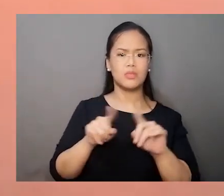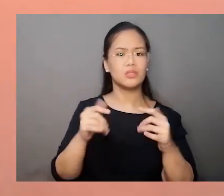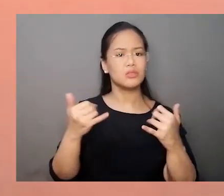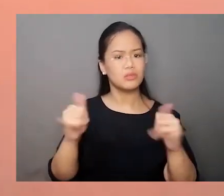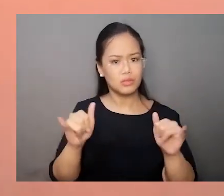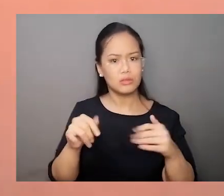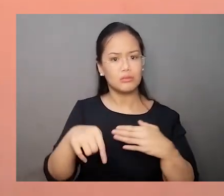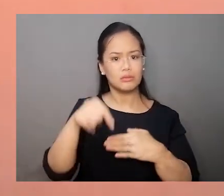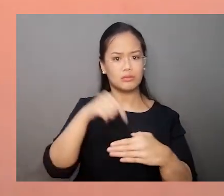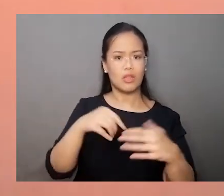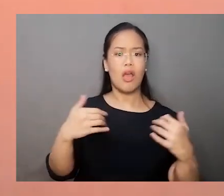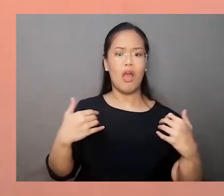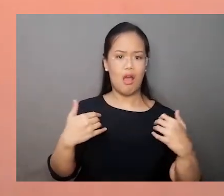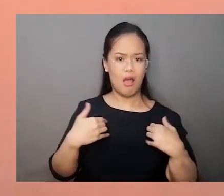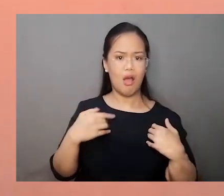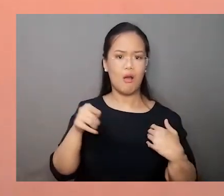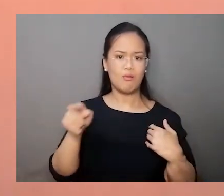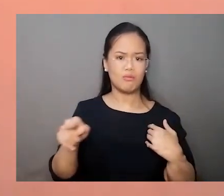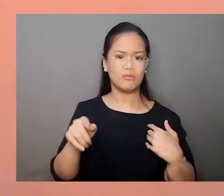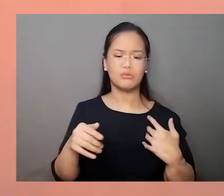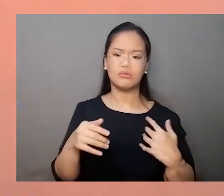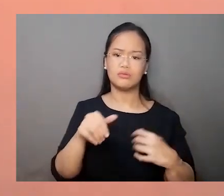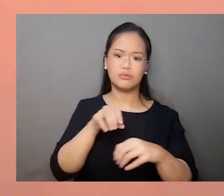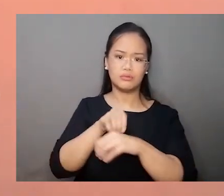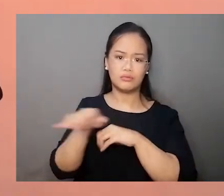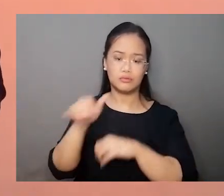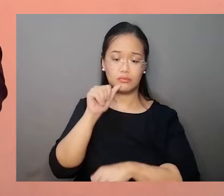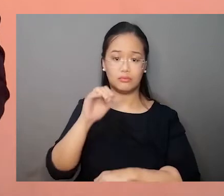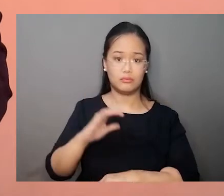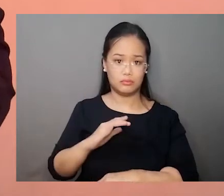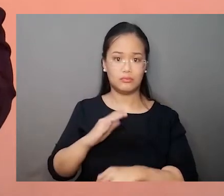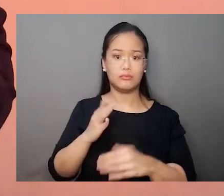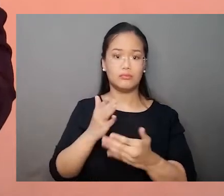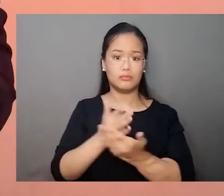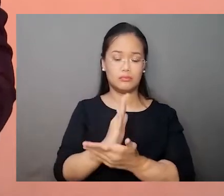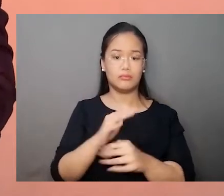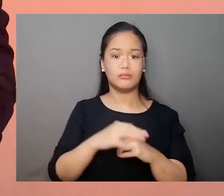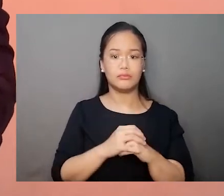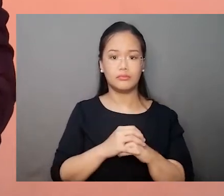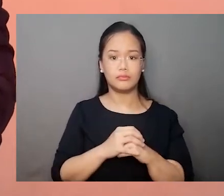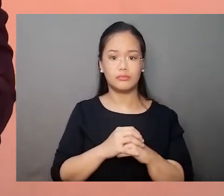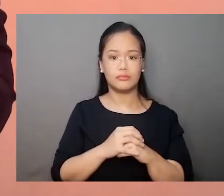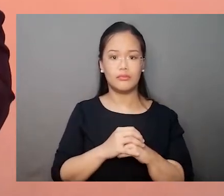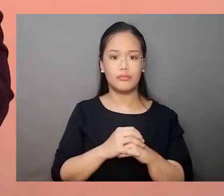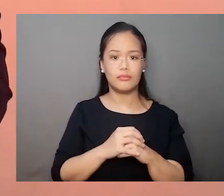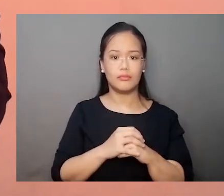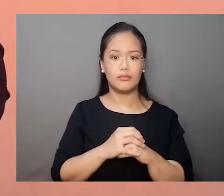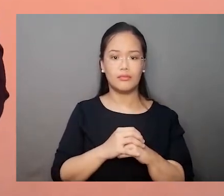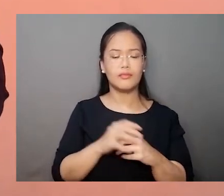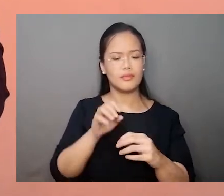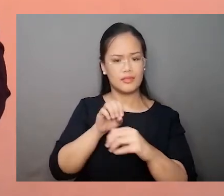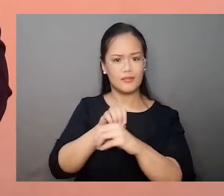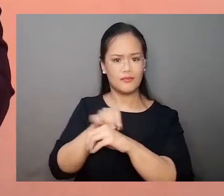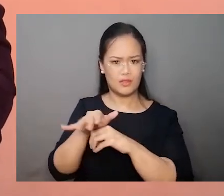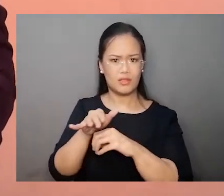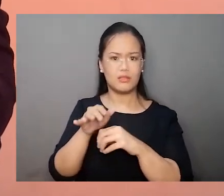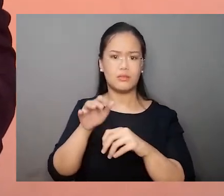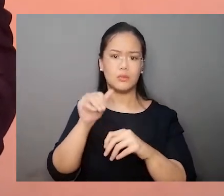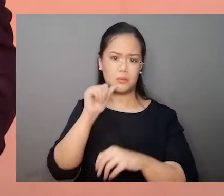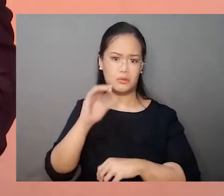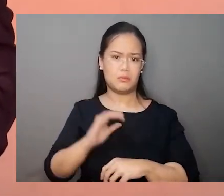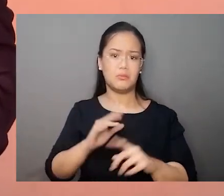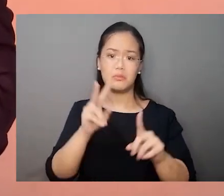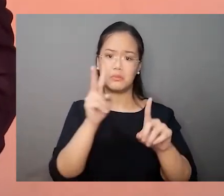in practice, this height requirement negatively and disproportionately affects women applicants.